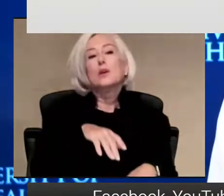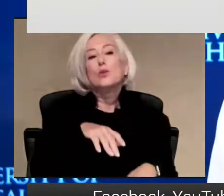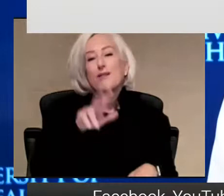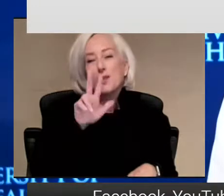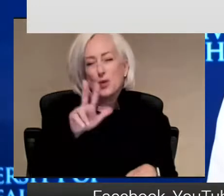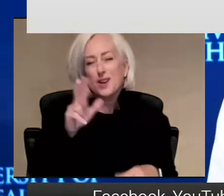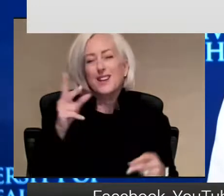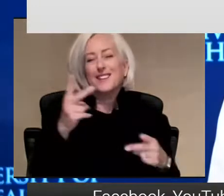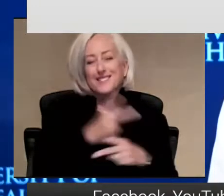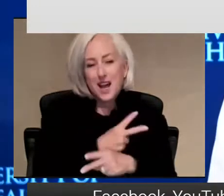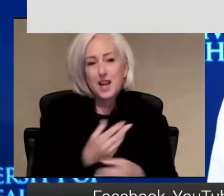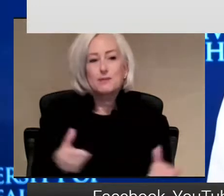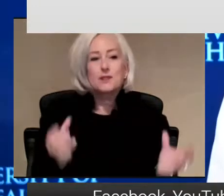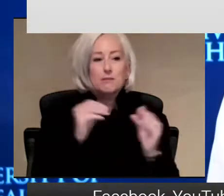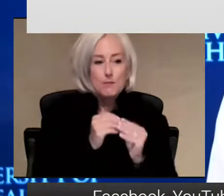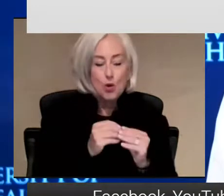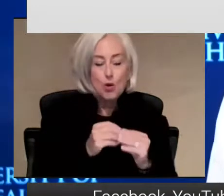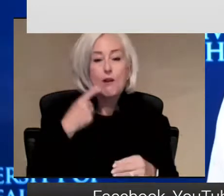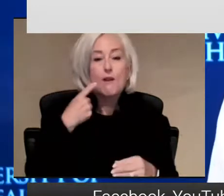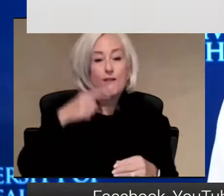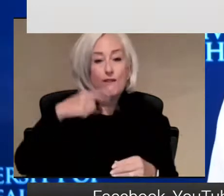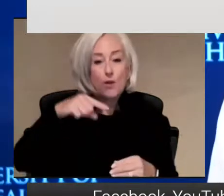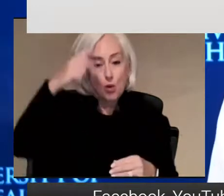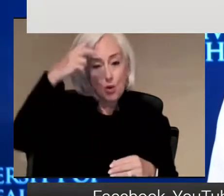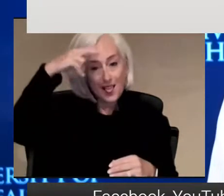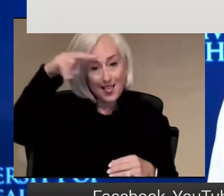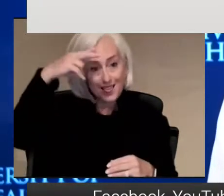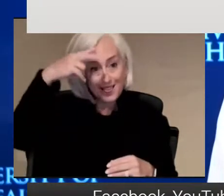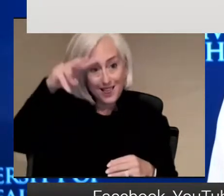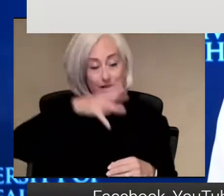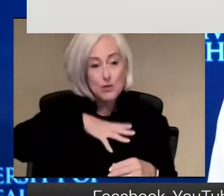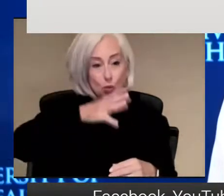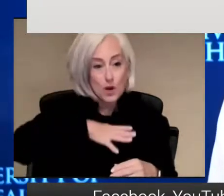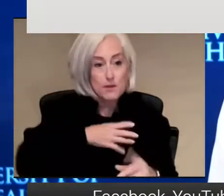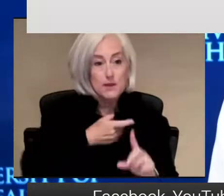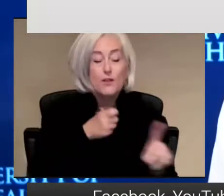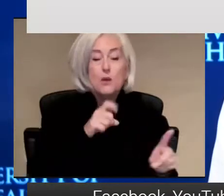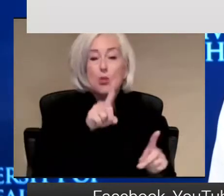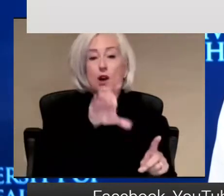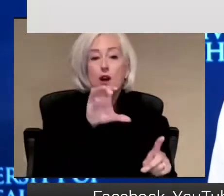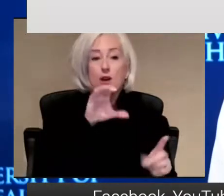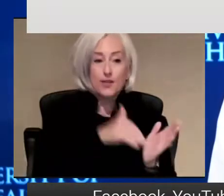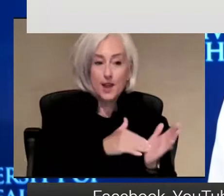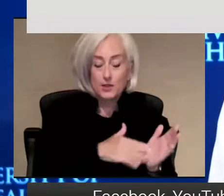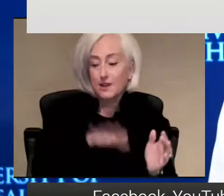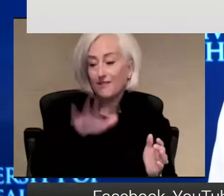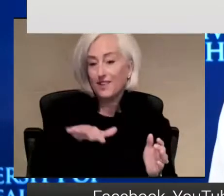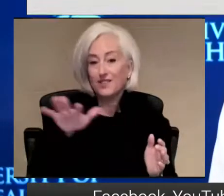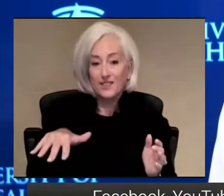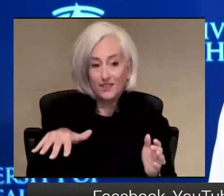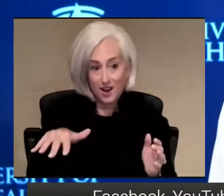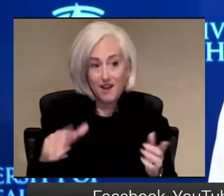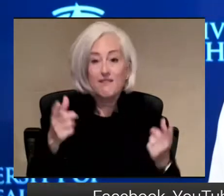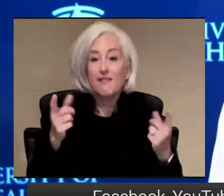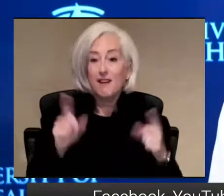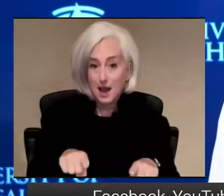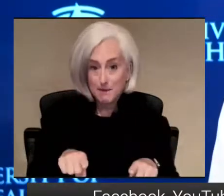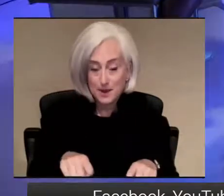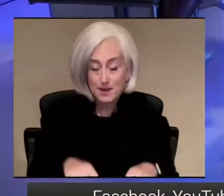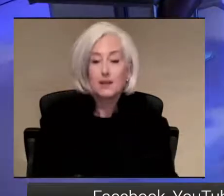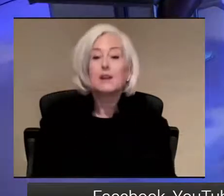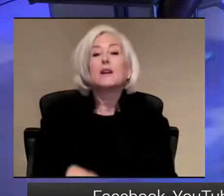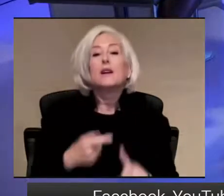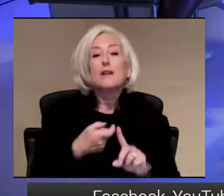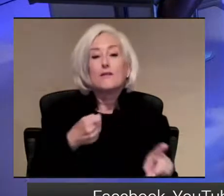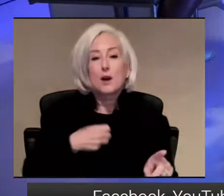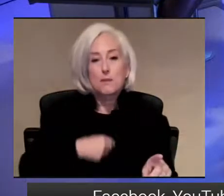live births, and among white women, that is 23 per 100,000 live births. So it's significantly higher amongst African